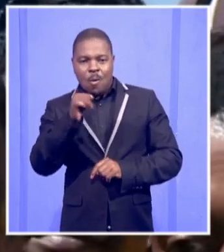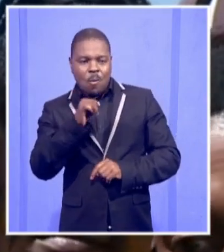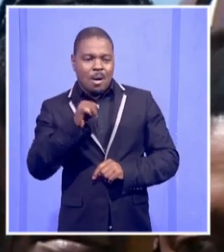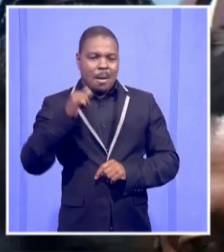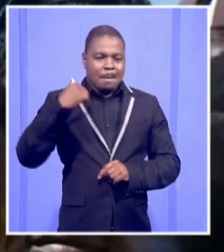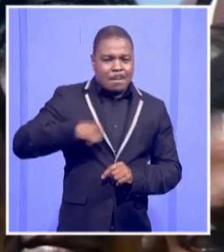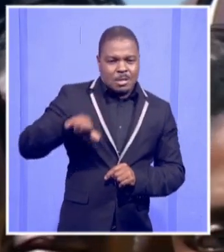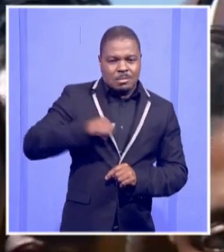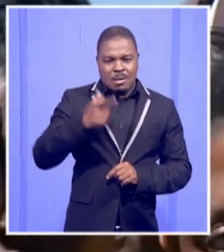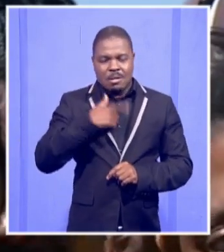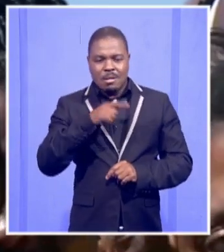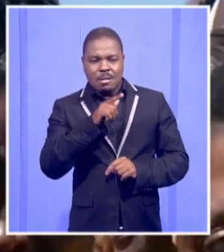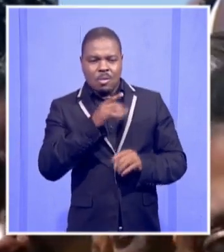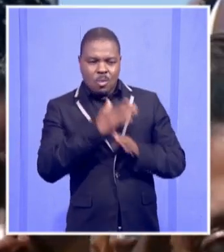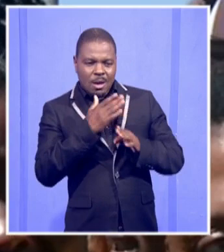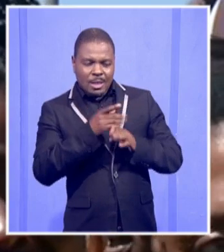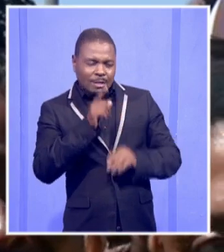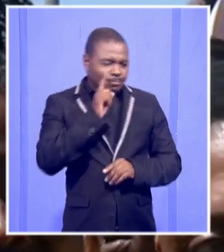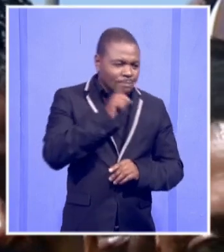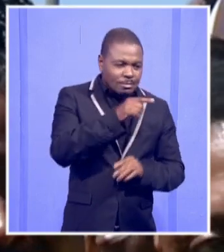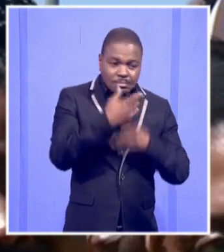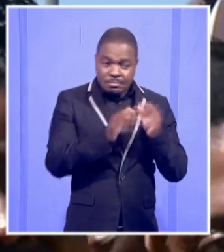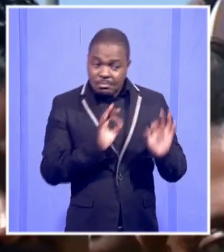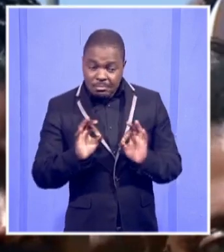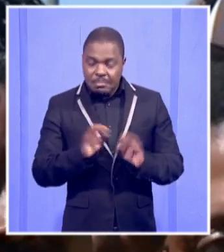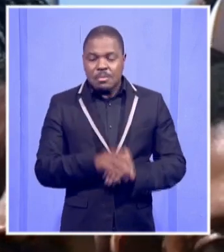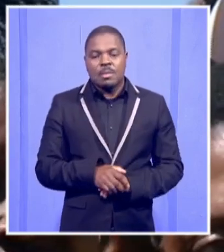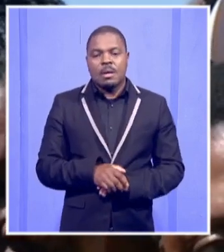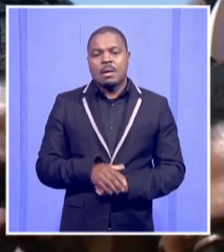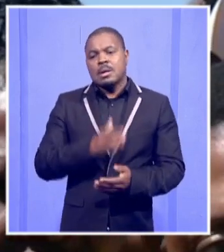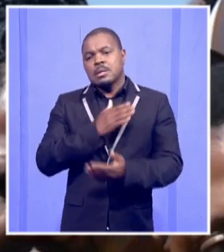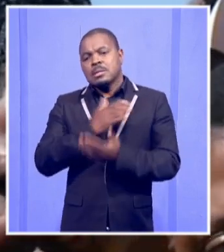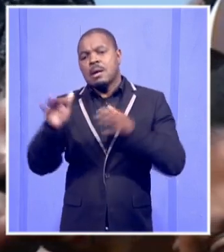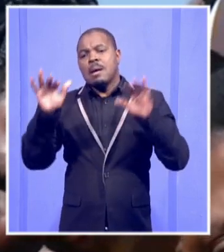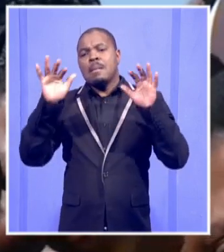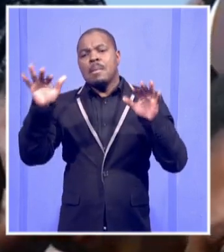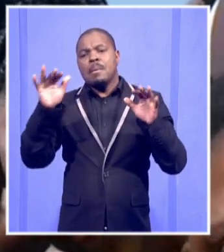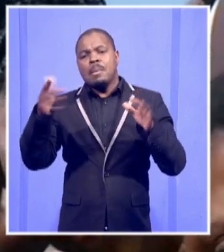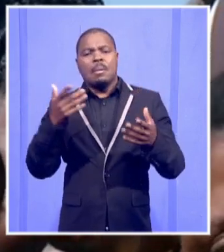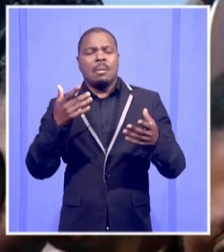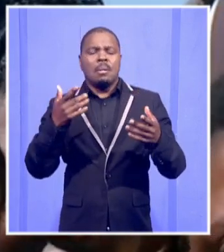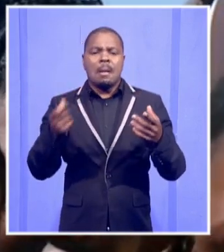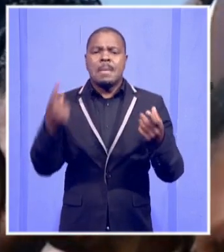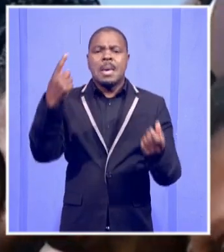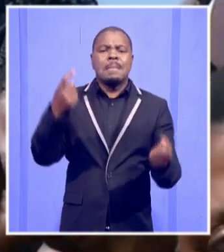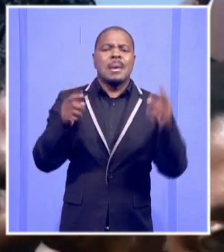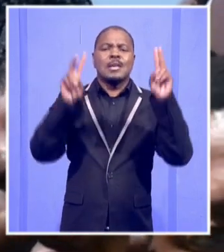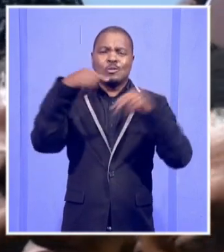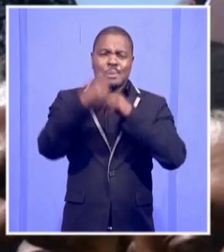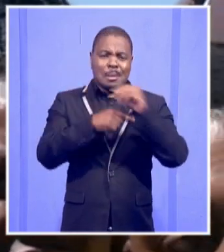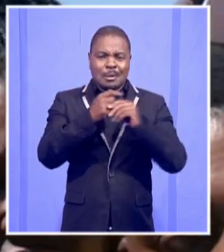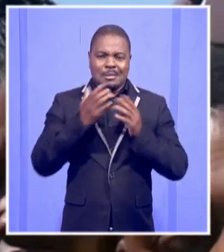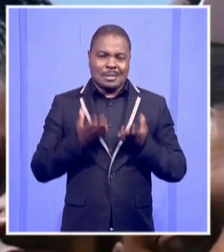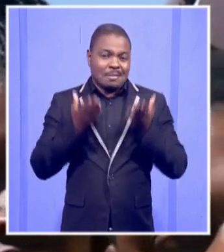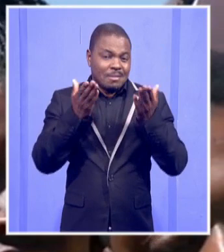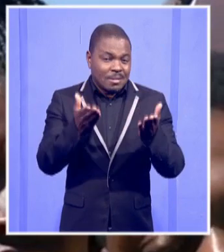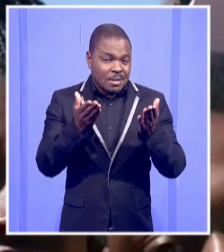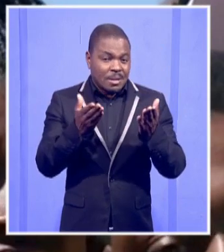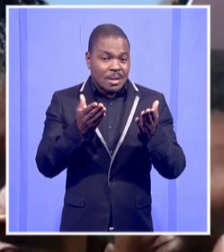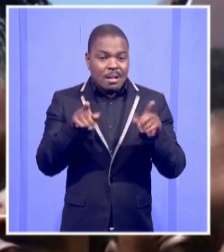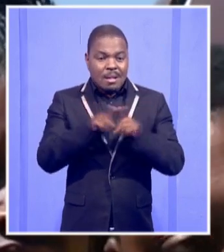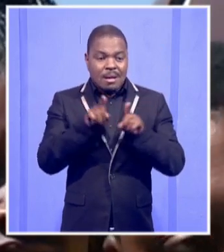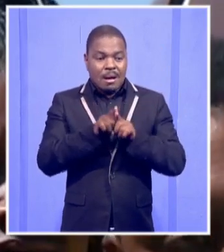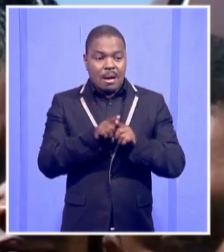municipality. Let's talk about some of the issues that people have raised in terms of the service delivery. We know that when there's events like